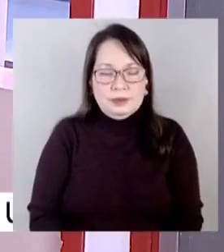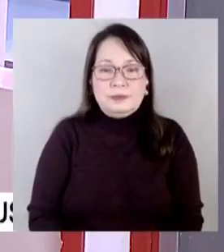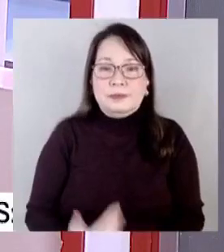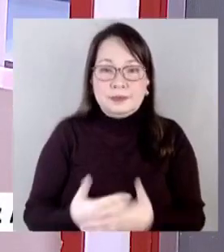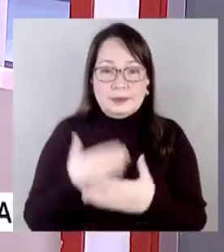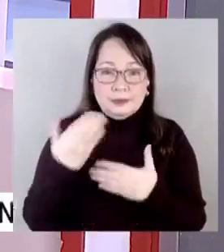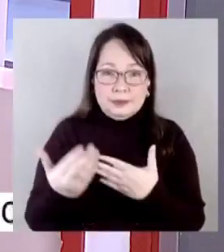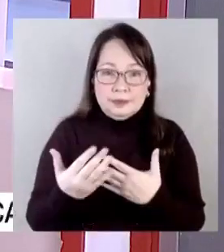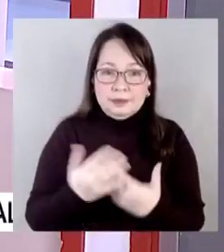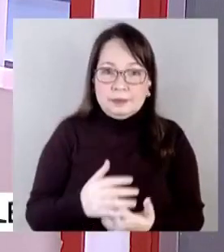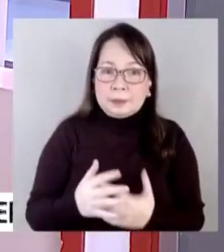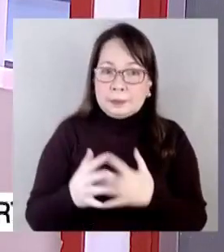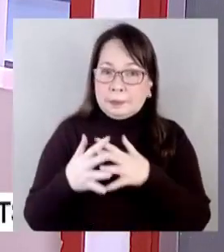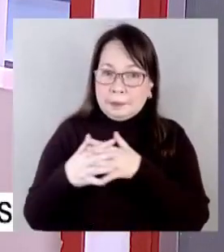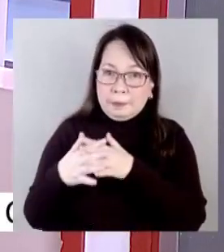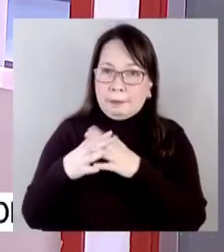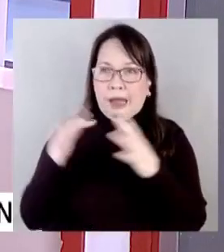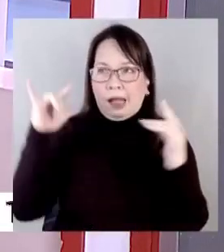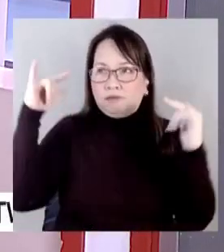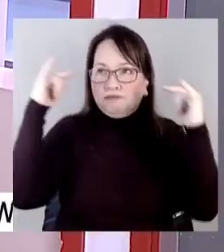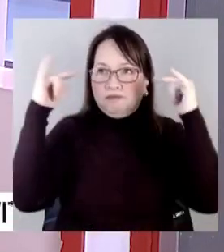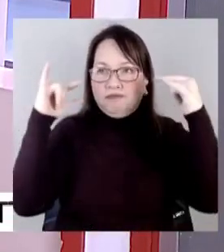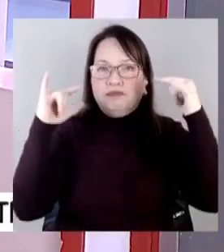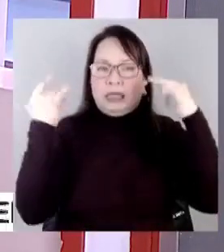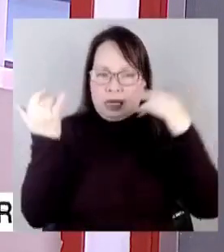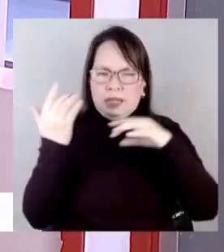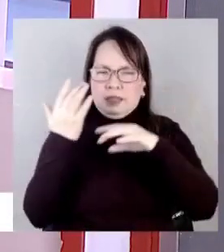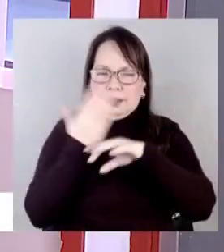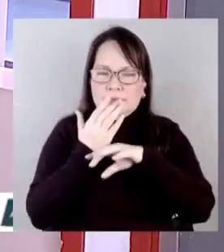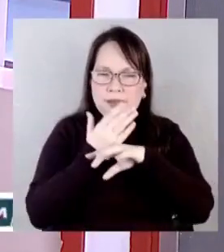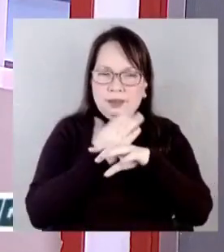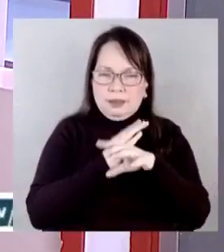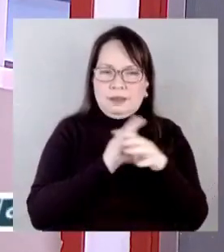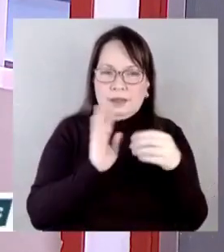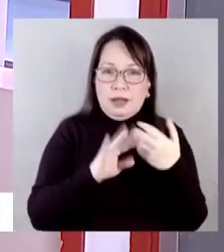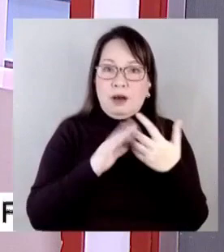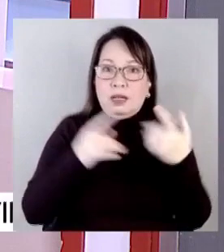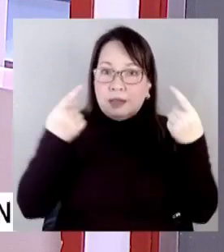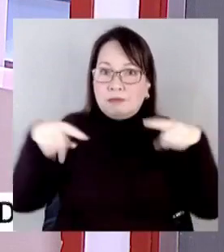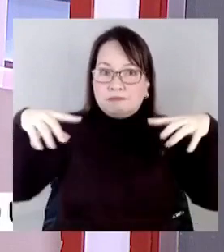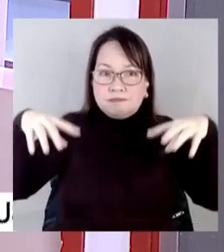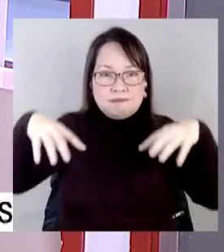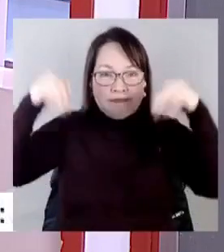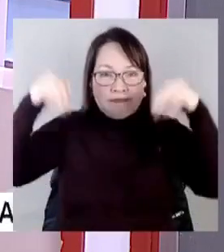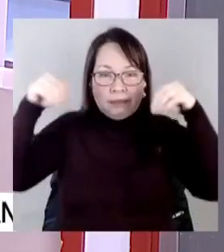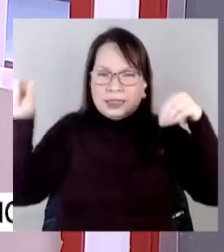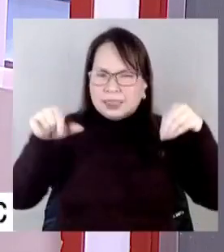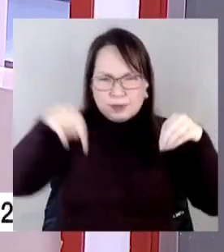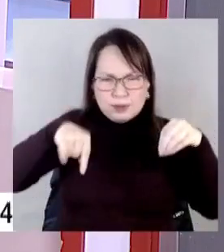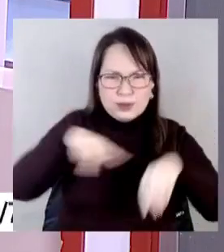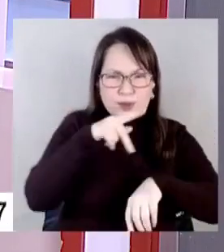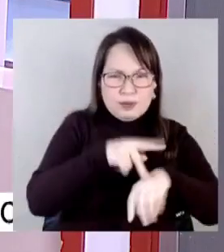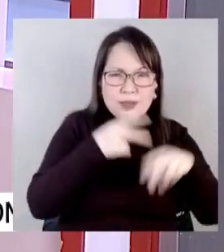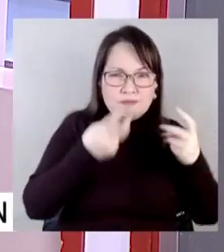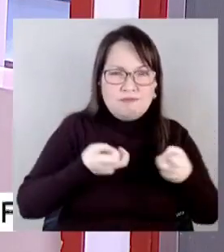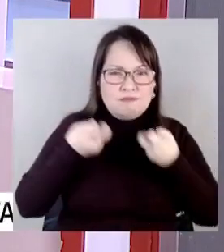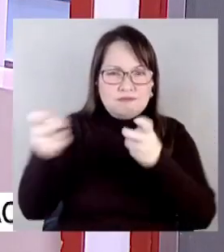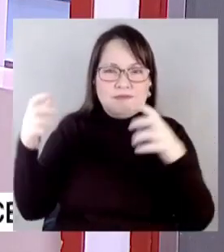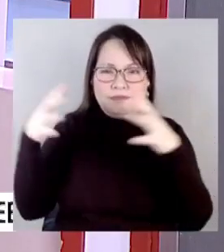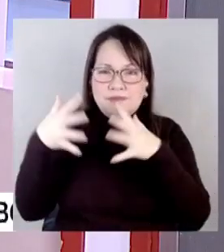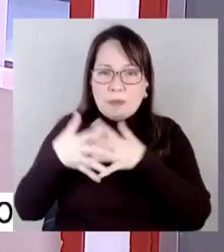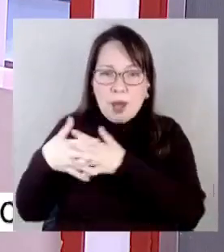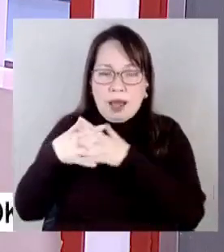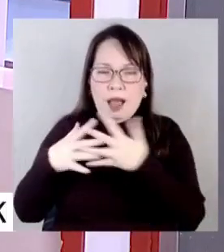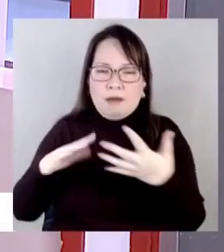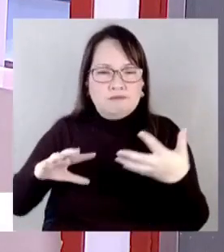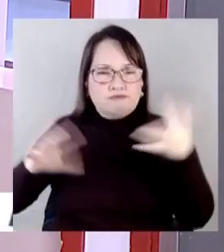America's aviation industry slowly resuming operations after a system outage similar to what happened here in the Philippines triggered delays and